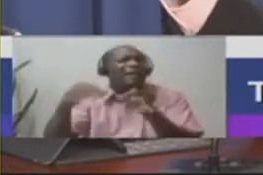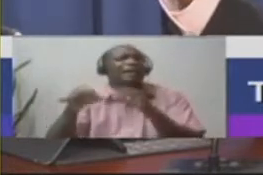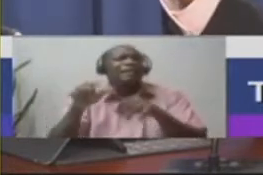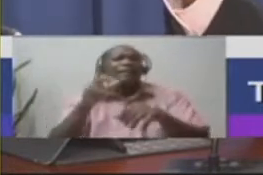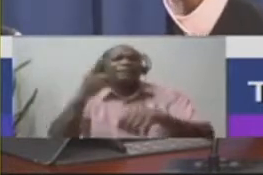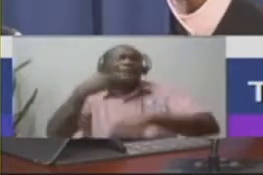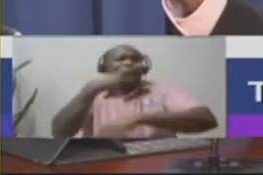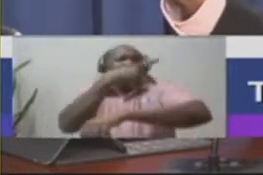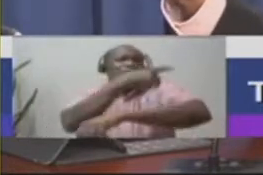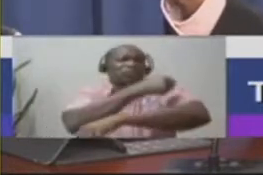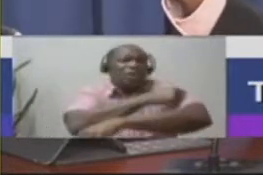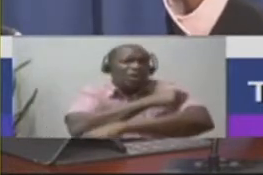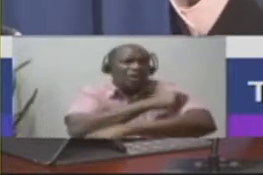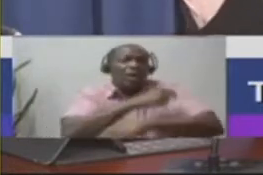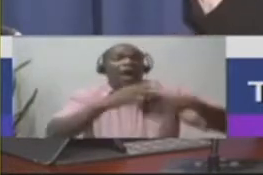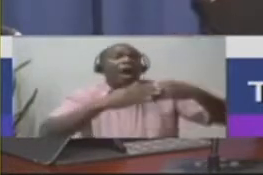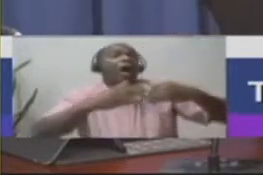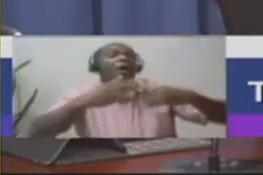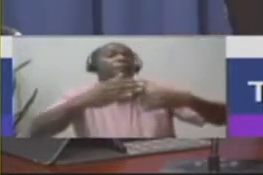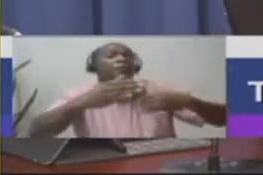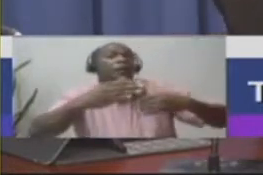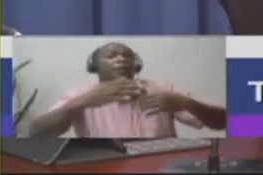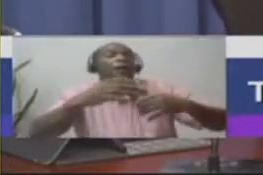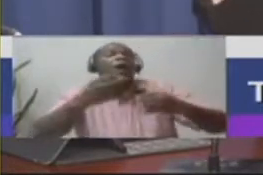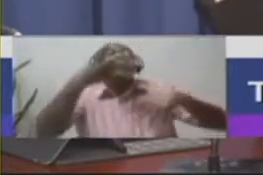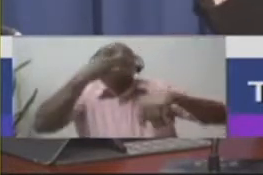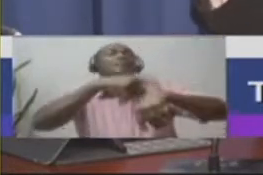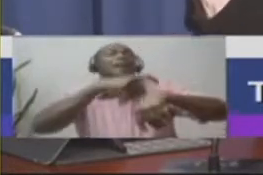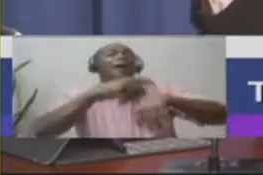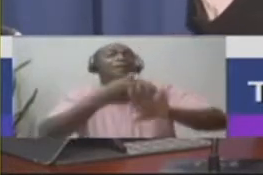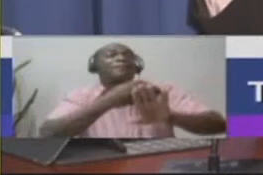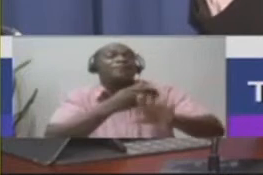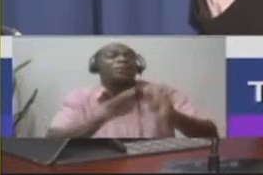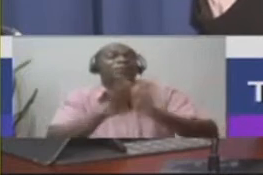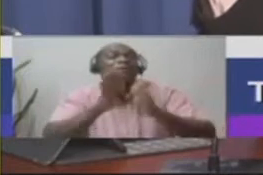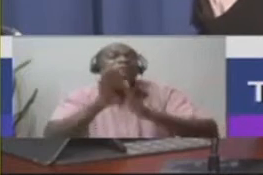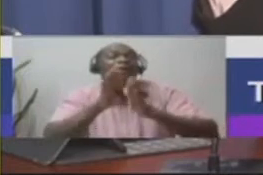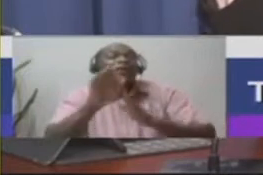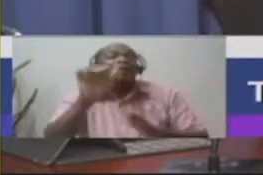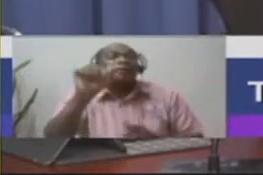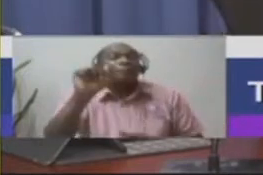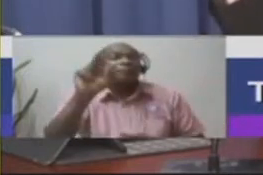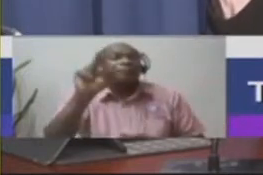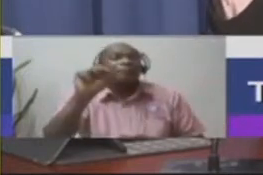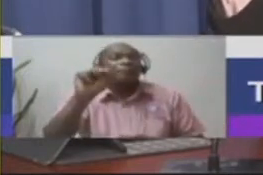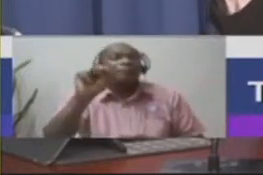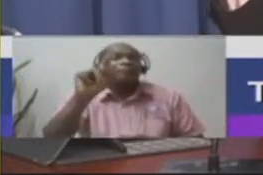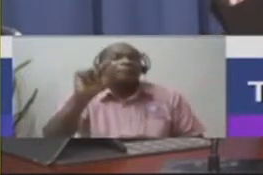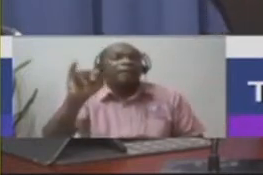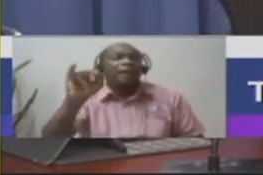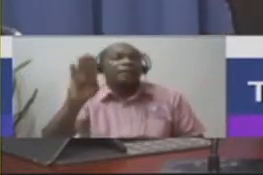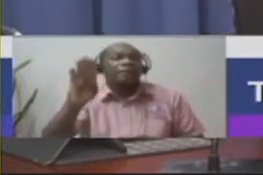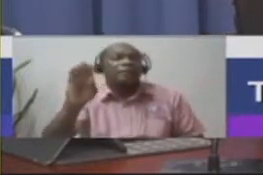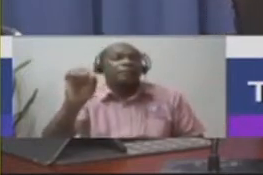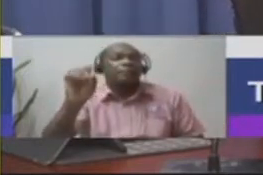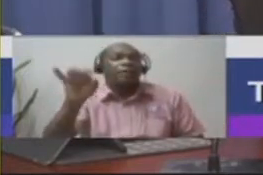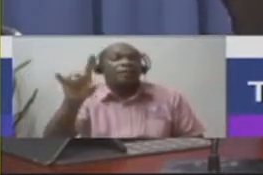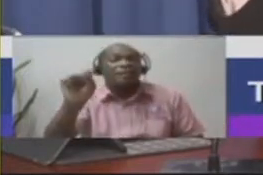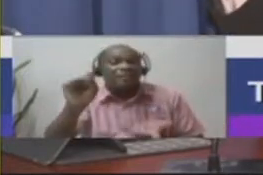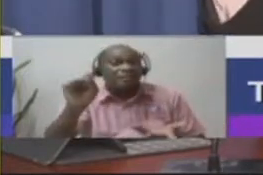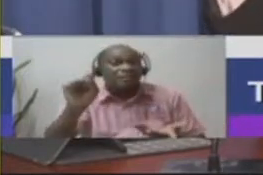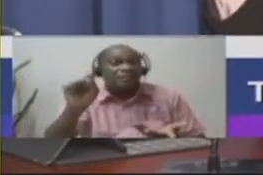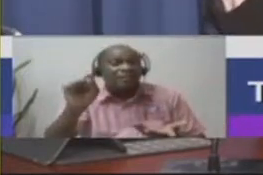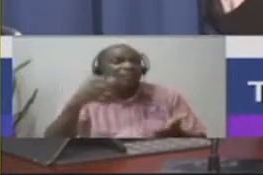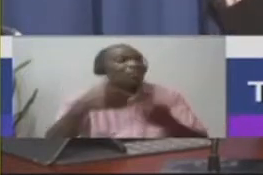anyone, CMO, Dr. Trotman, because this is an important message, that even with your first shot, you are not